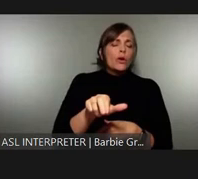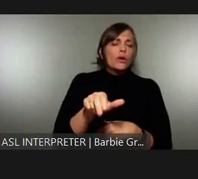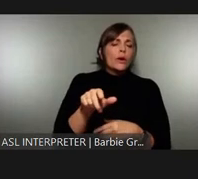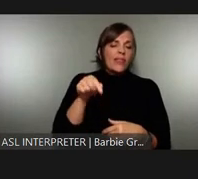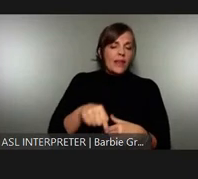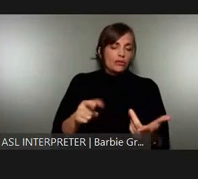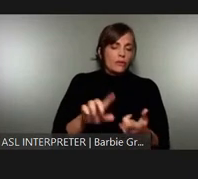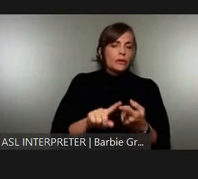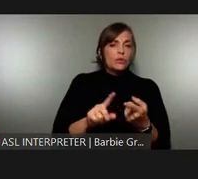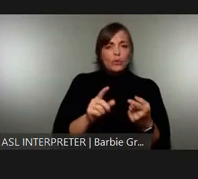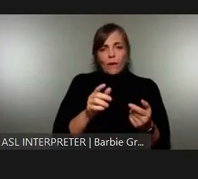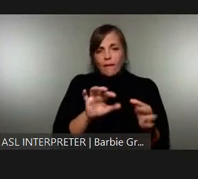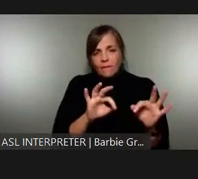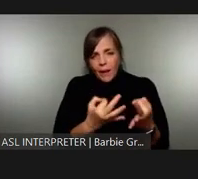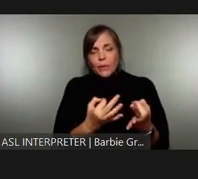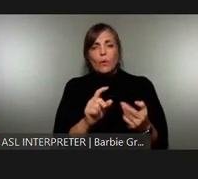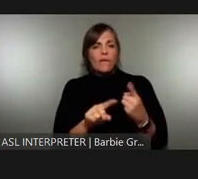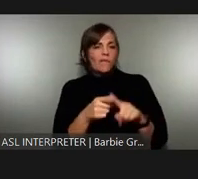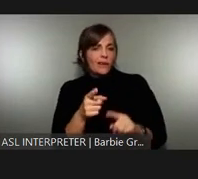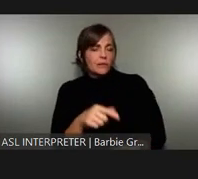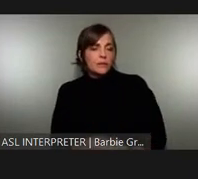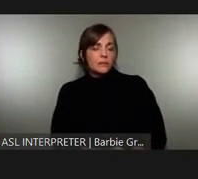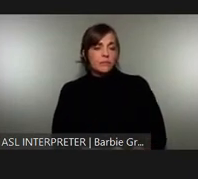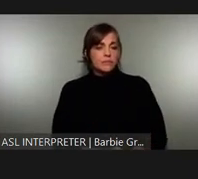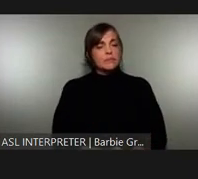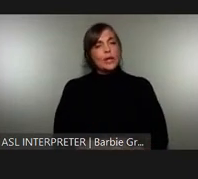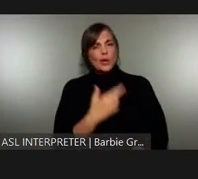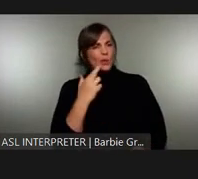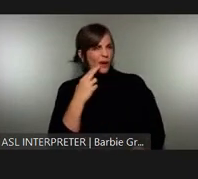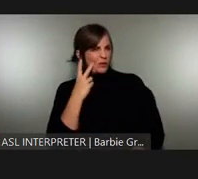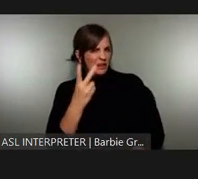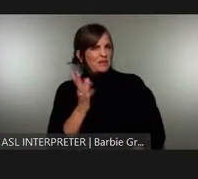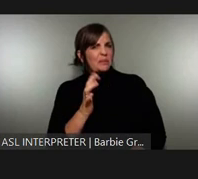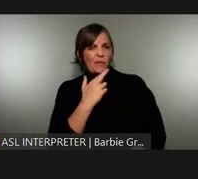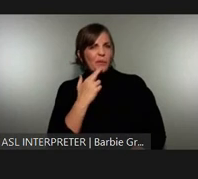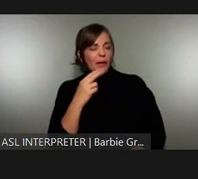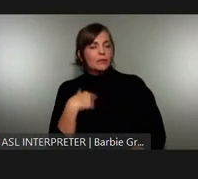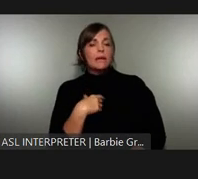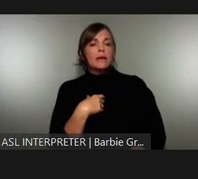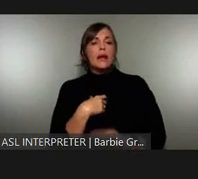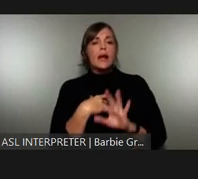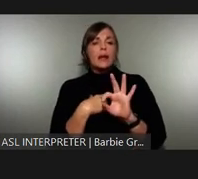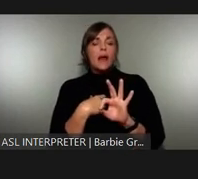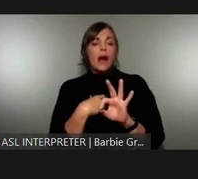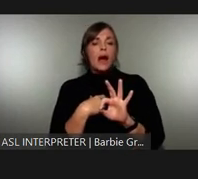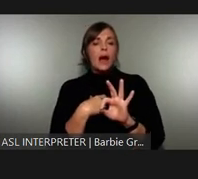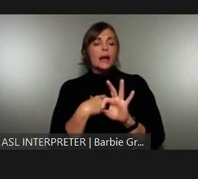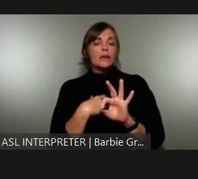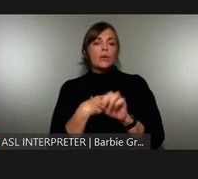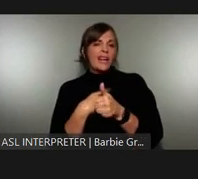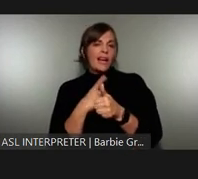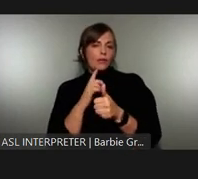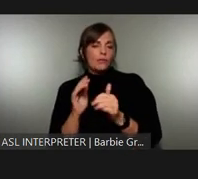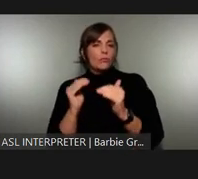or a number of different experiences that you have. 9s and 10s are promoters, 7s and 8s are passive, and